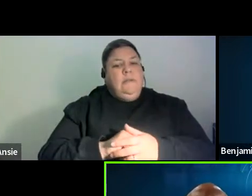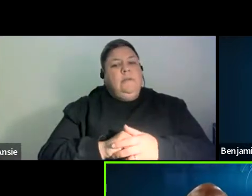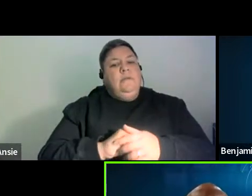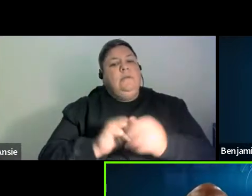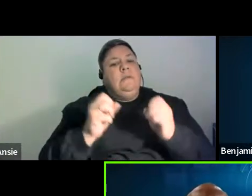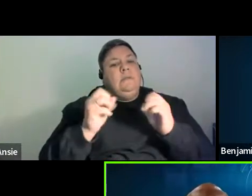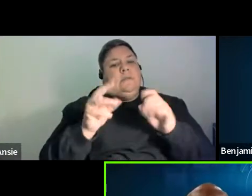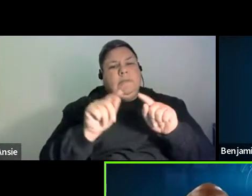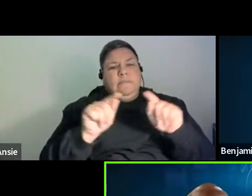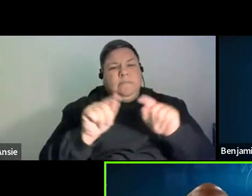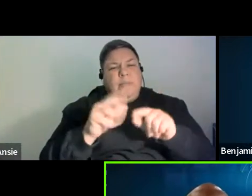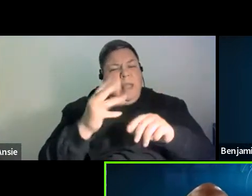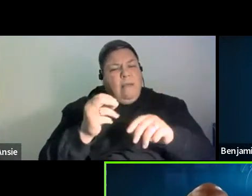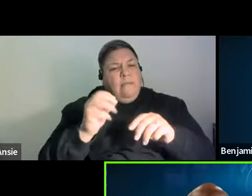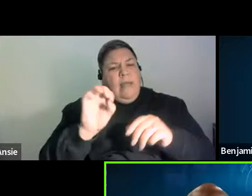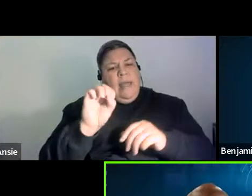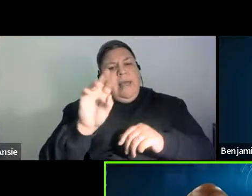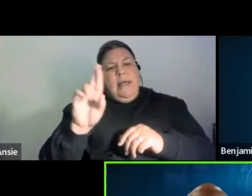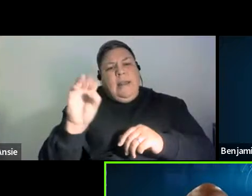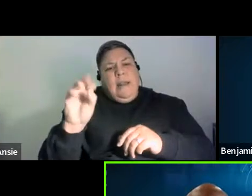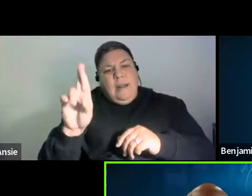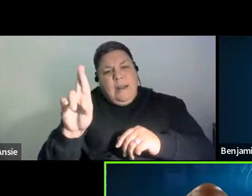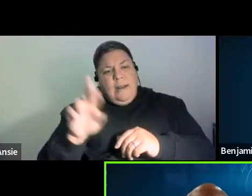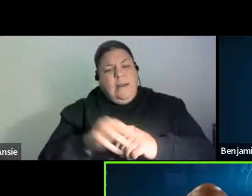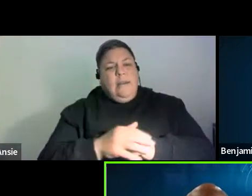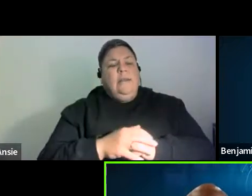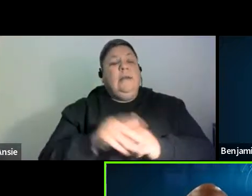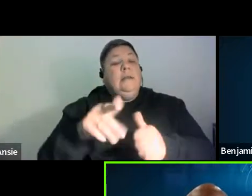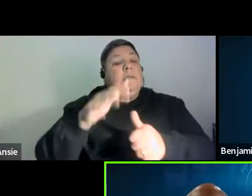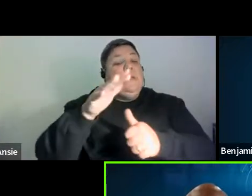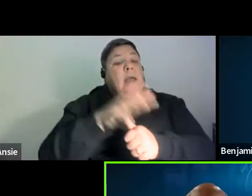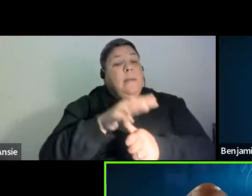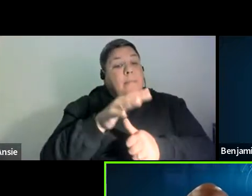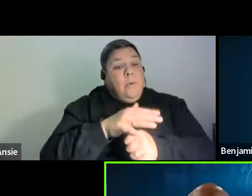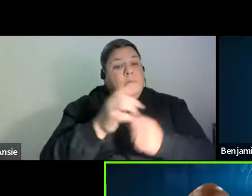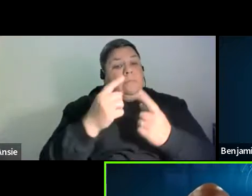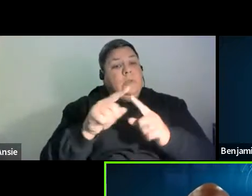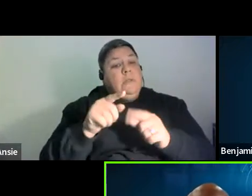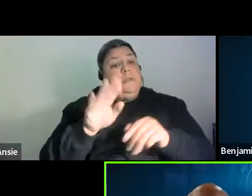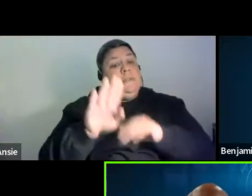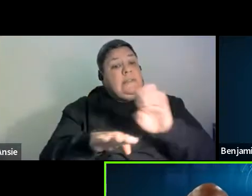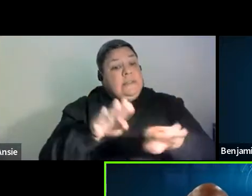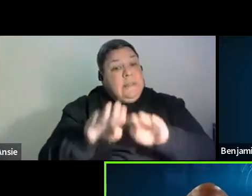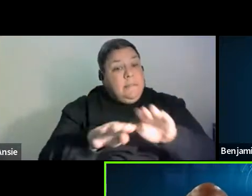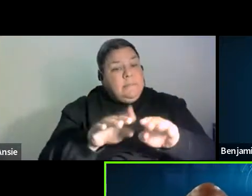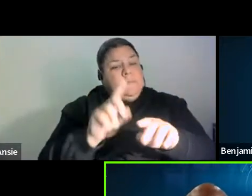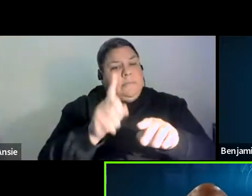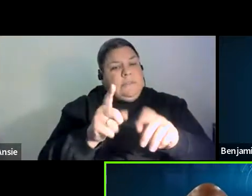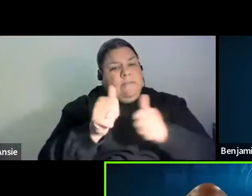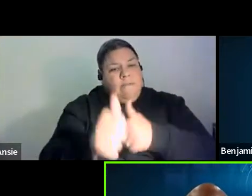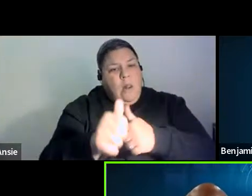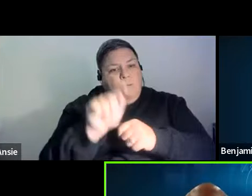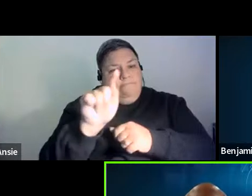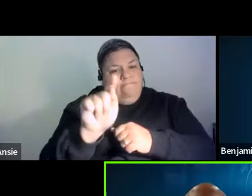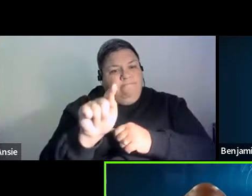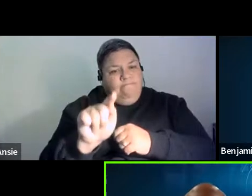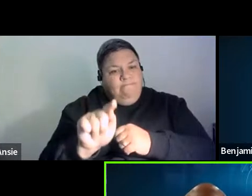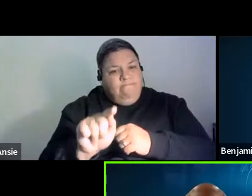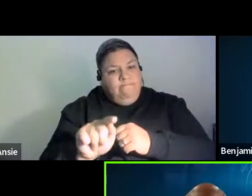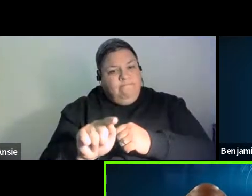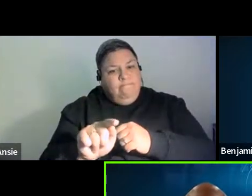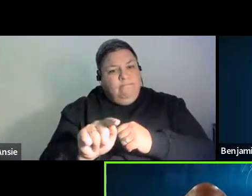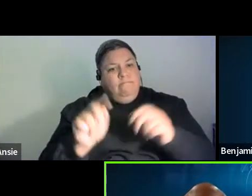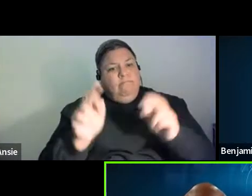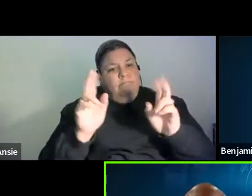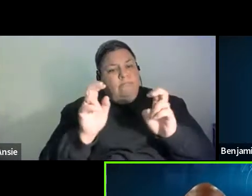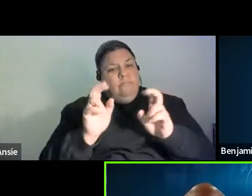these type of errors, it's important that the steps that are put into place to make sure that in most cases